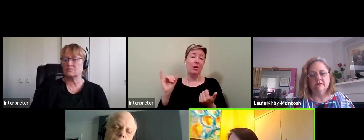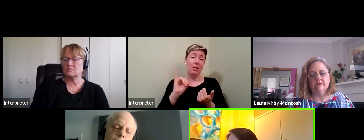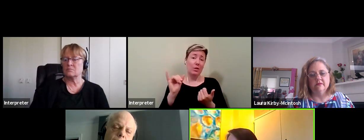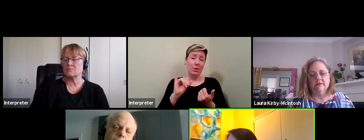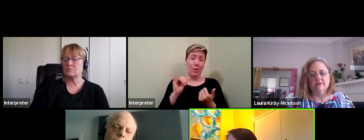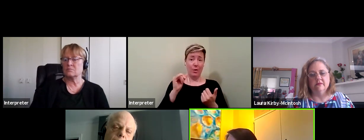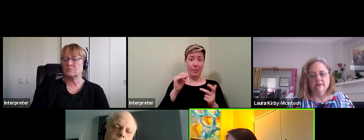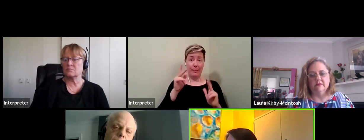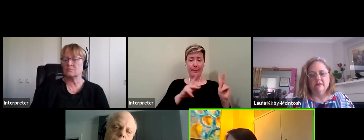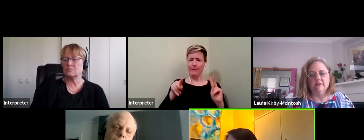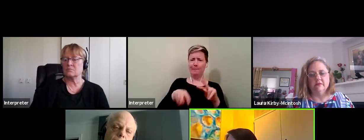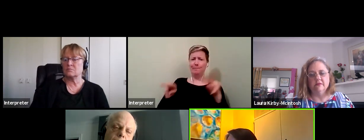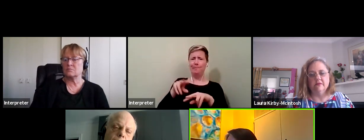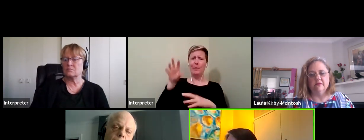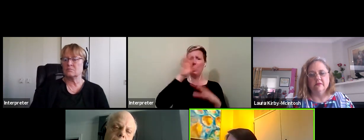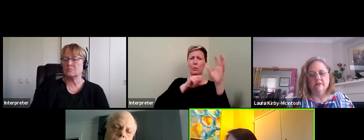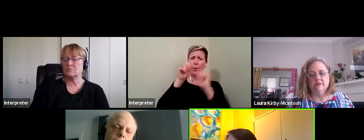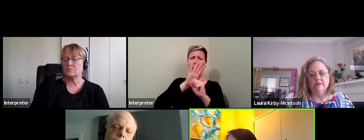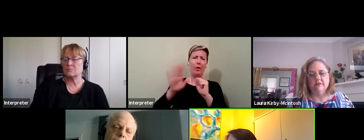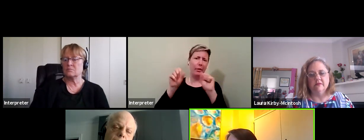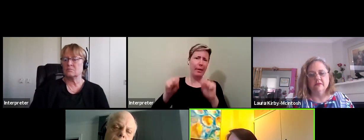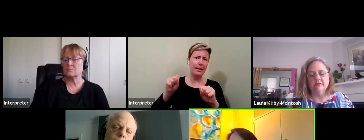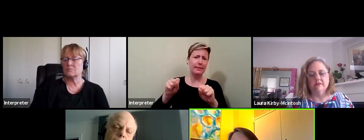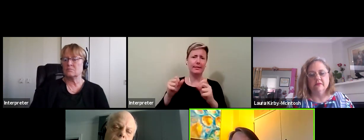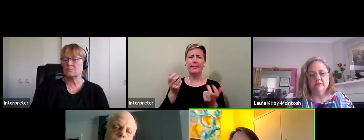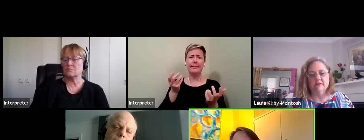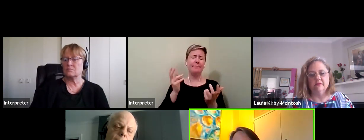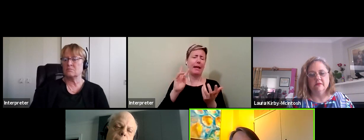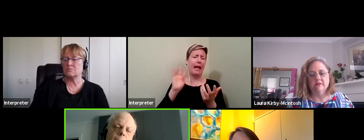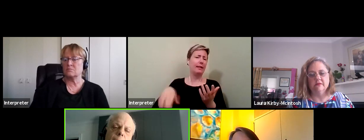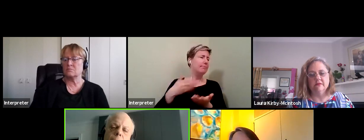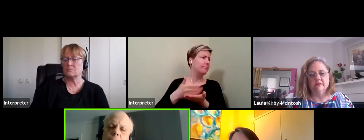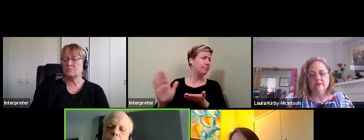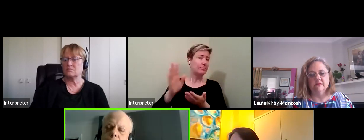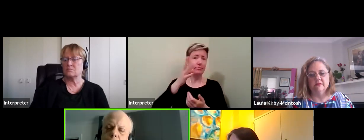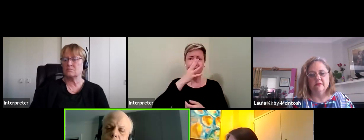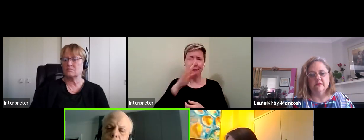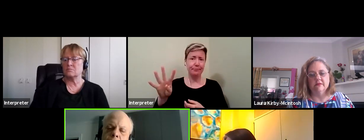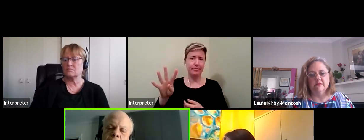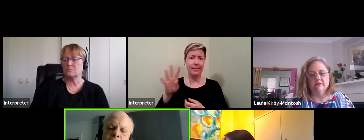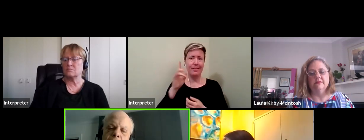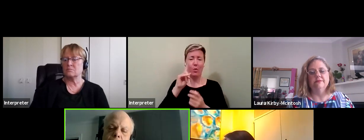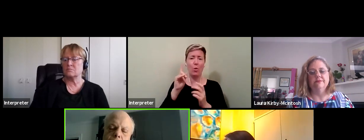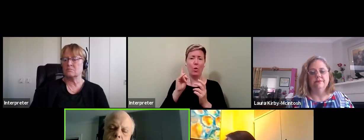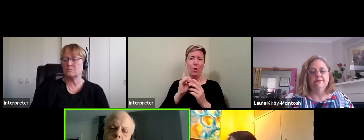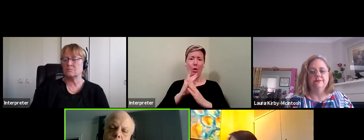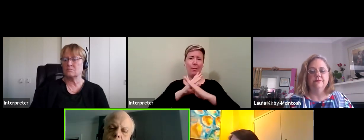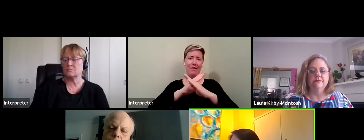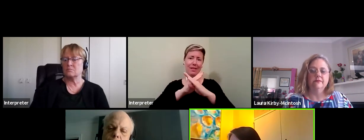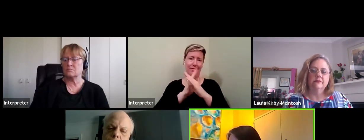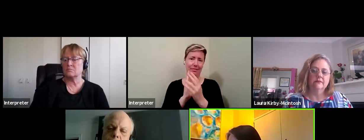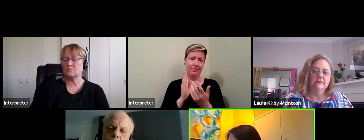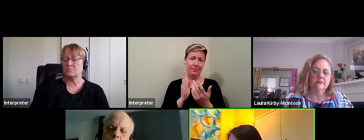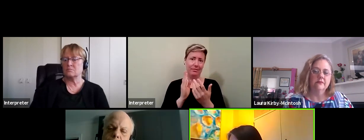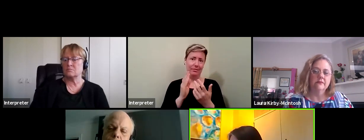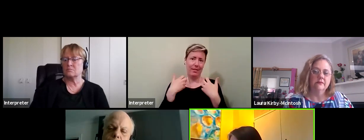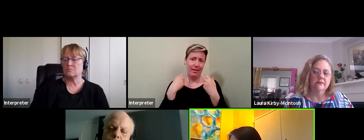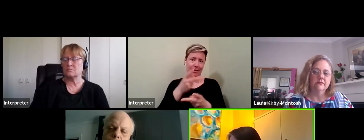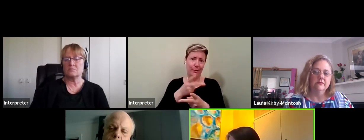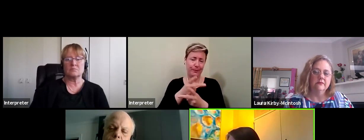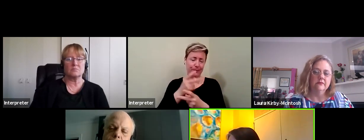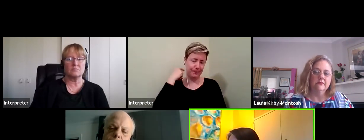an individual's capabilities that they will be excluded from preventative interventions. And then finally, there